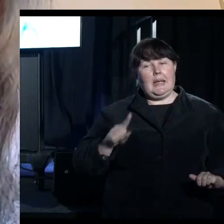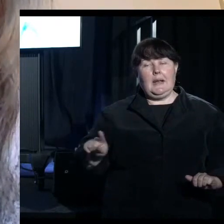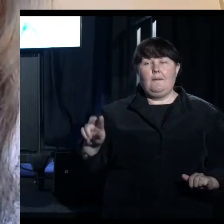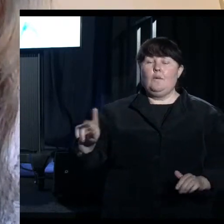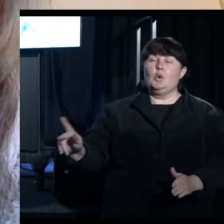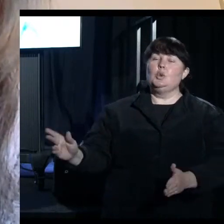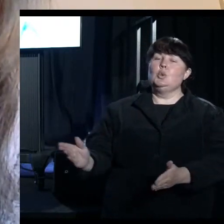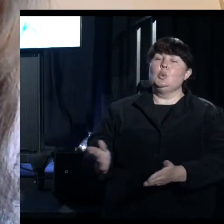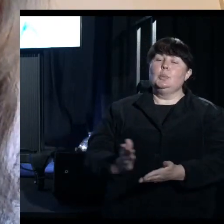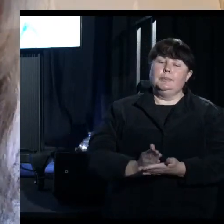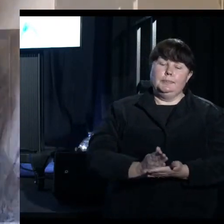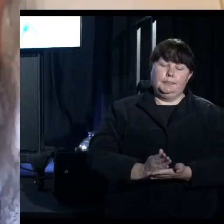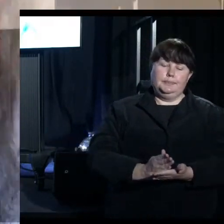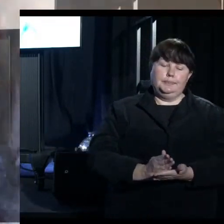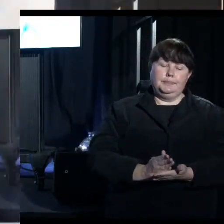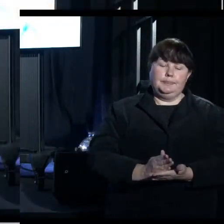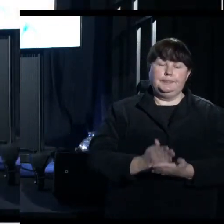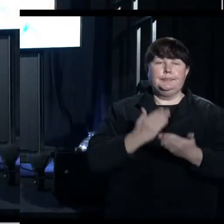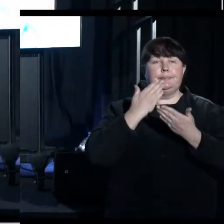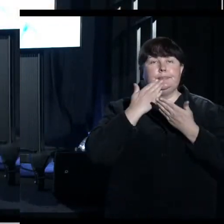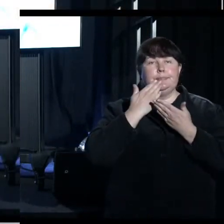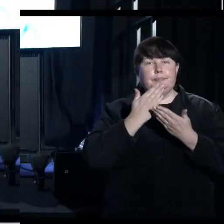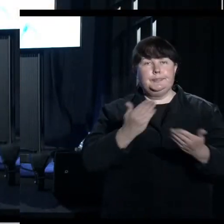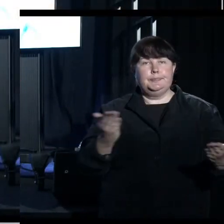Thuy very much.